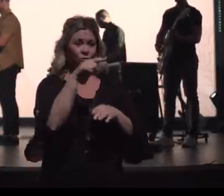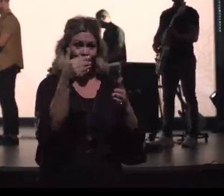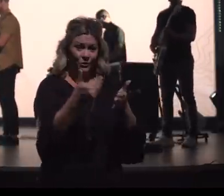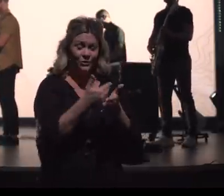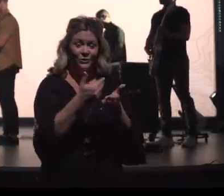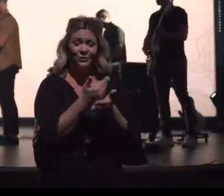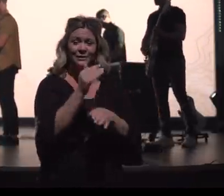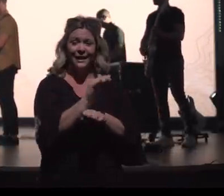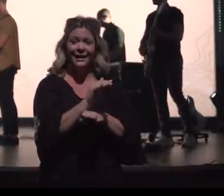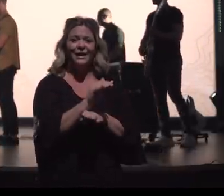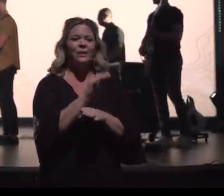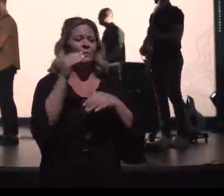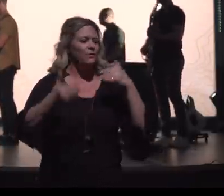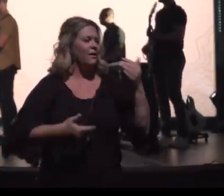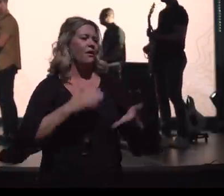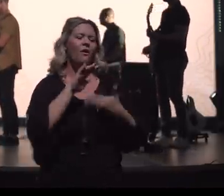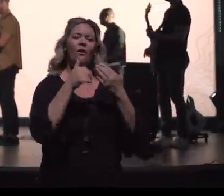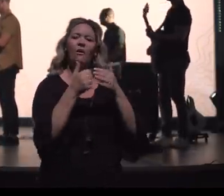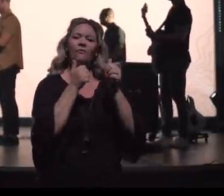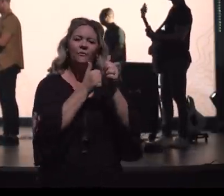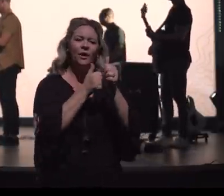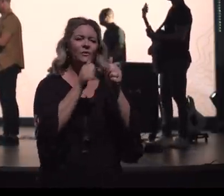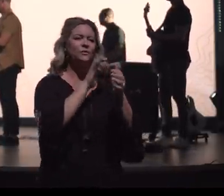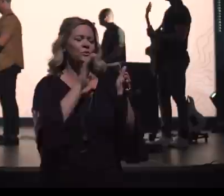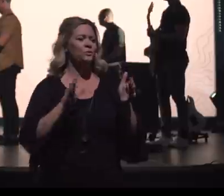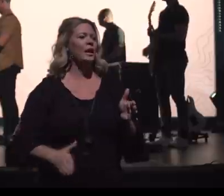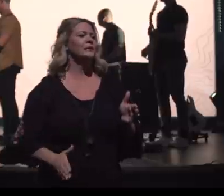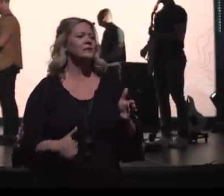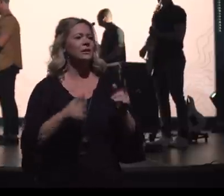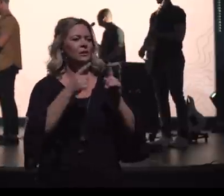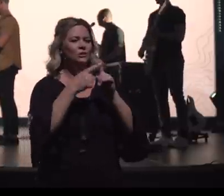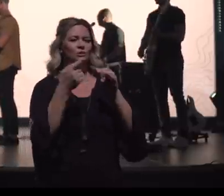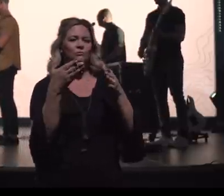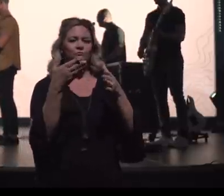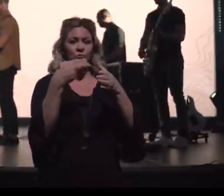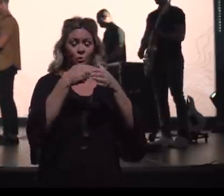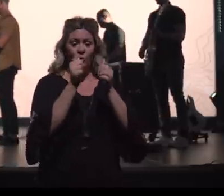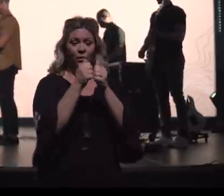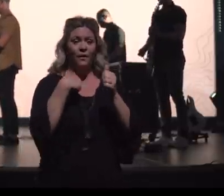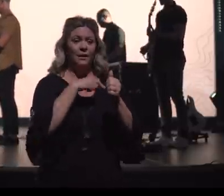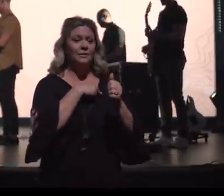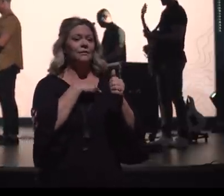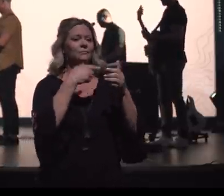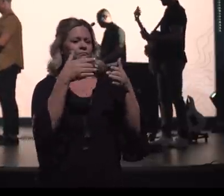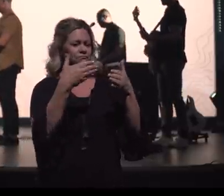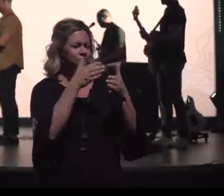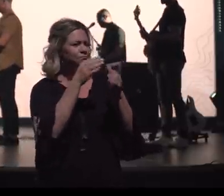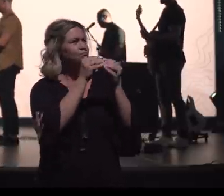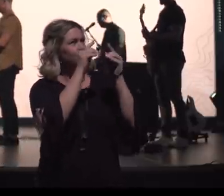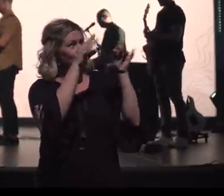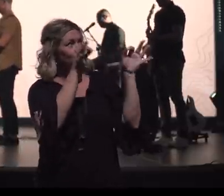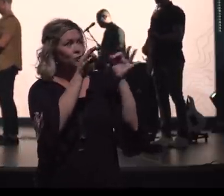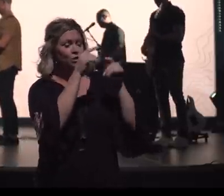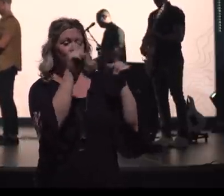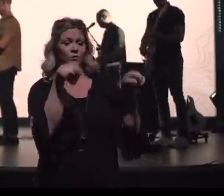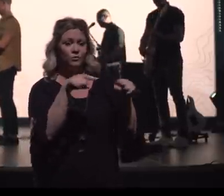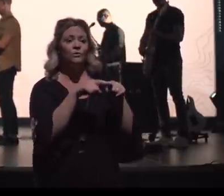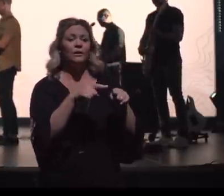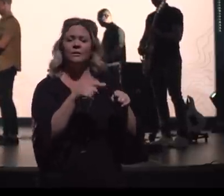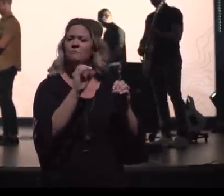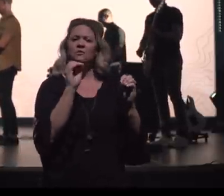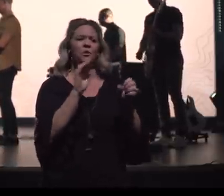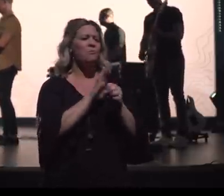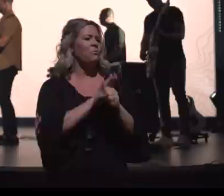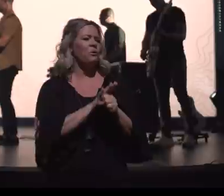with us, we invite all followers of Christ to join us. We'll share some more instructions with you on your screens. But if you're new, there's no pressure for you